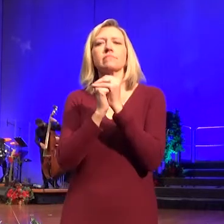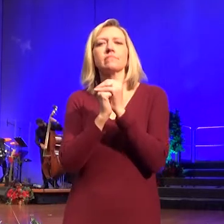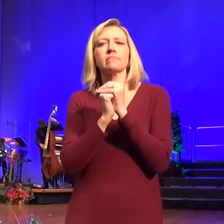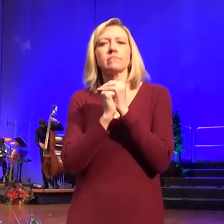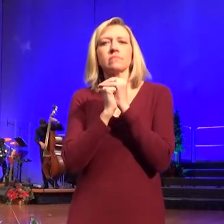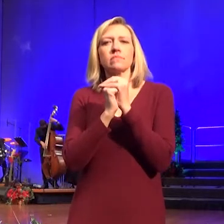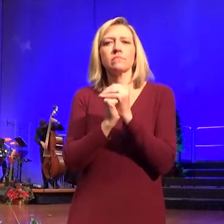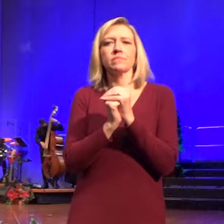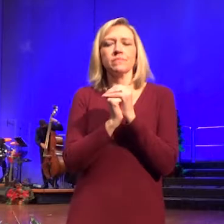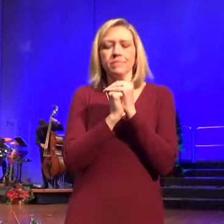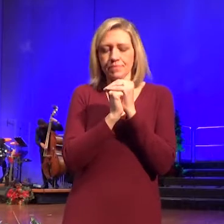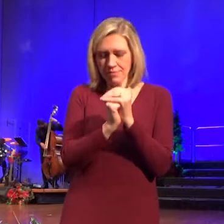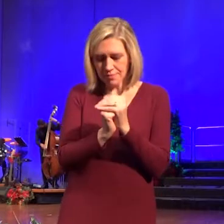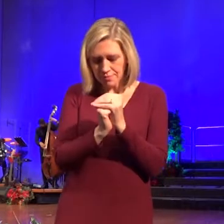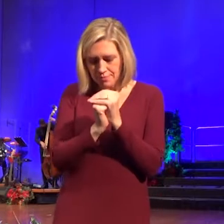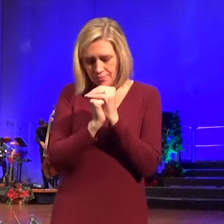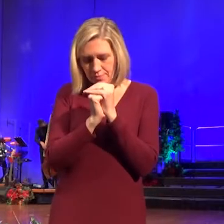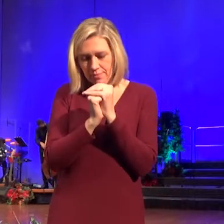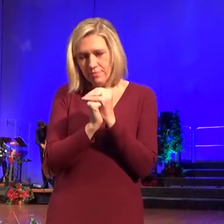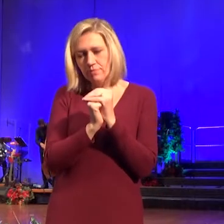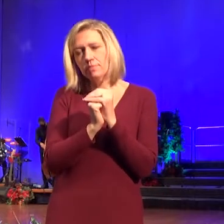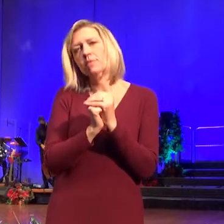I pray.